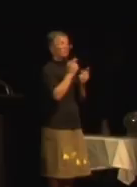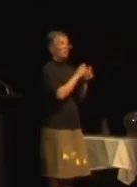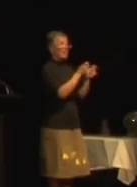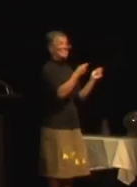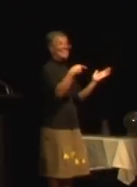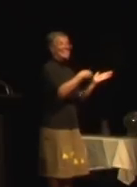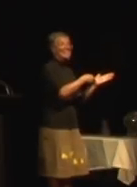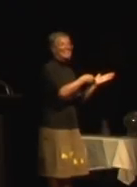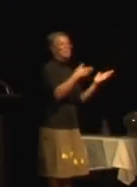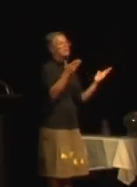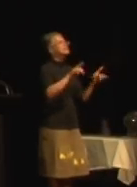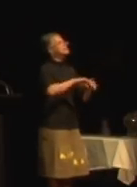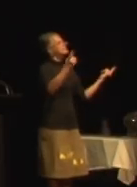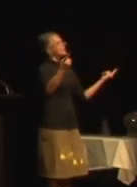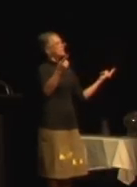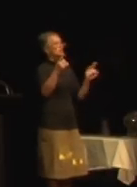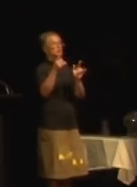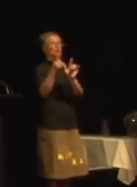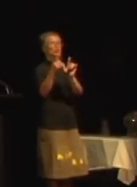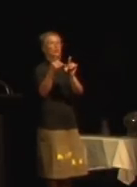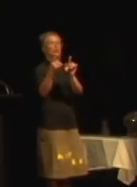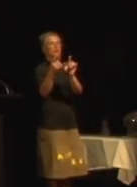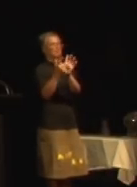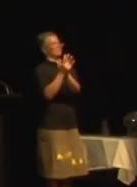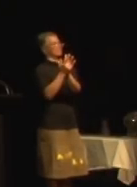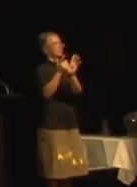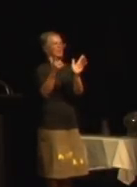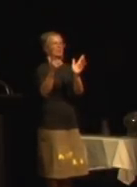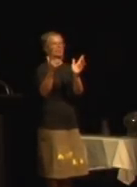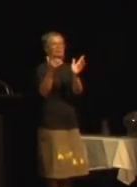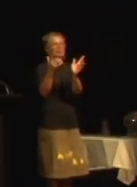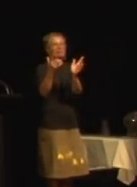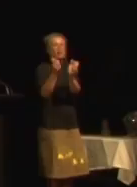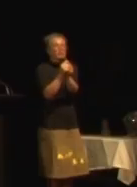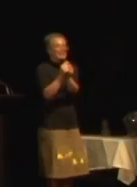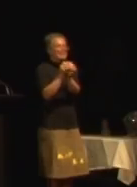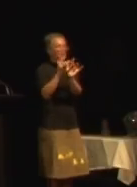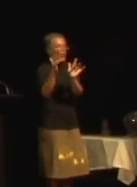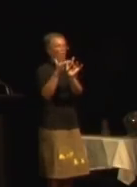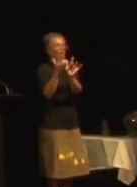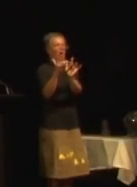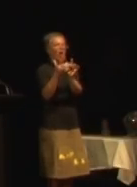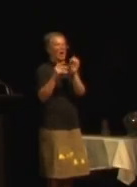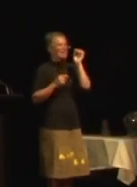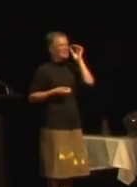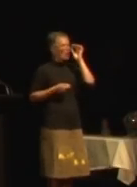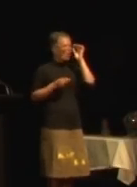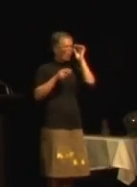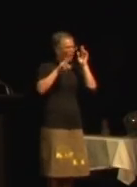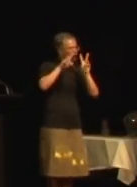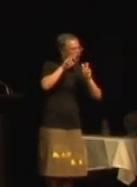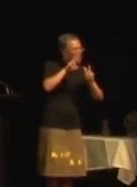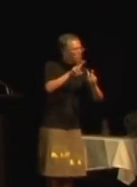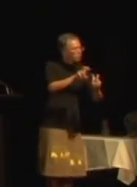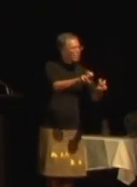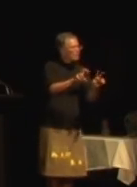internet. So for a year, I kept digging and researching this topic. I visited Cornell